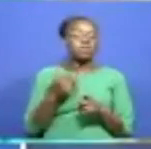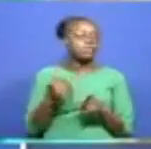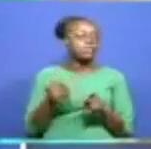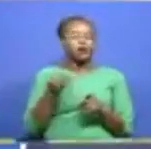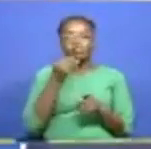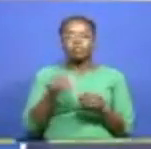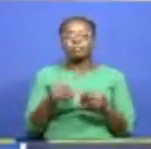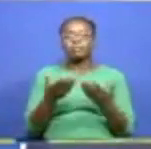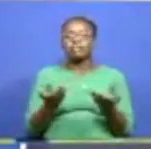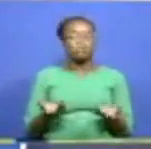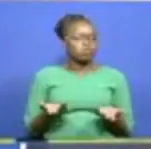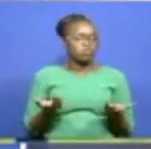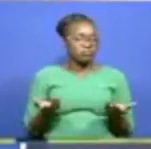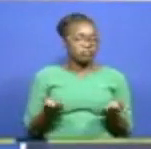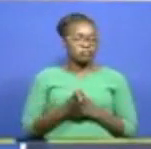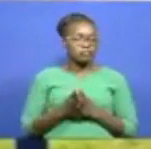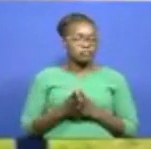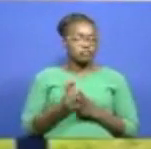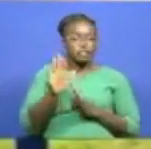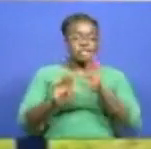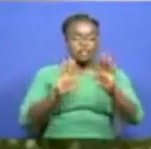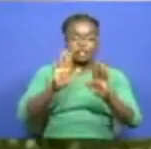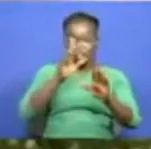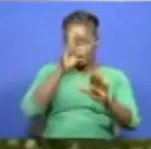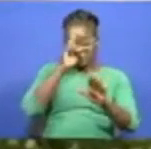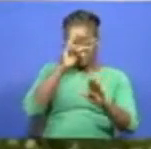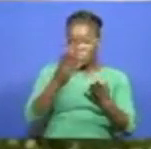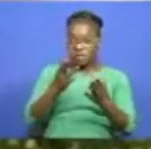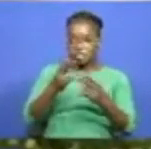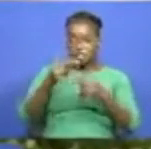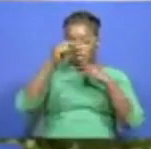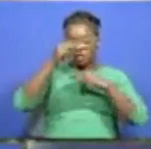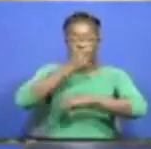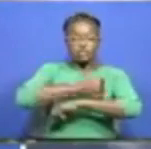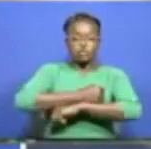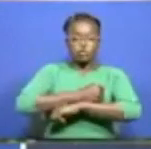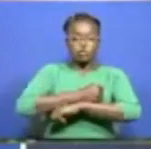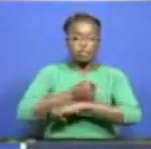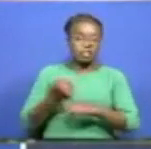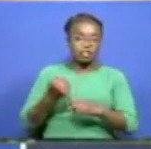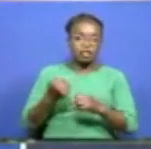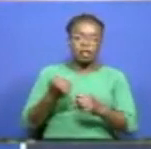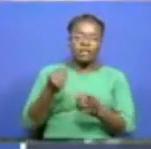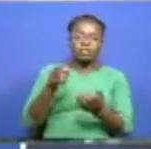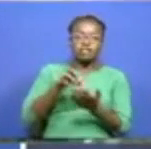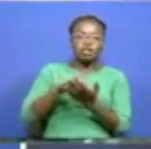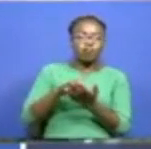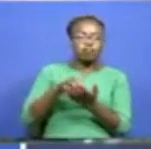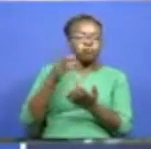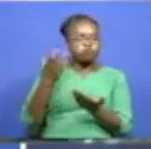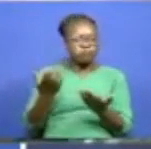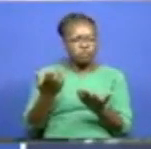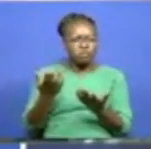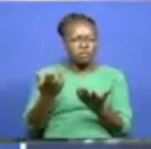kumpatia akule. And in Kirinyaga, police are holding a high school teacher after he attacked his colleague in the staff room with machete in a